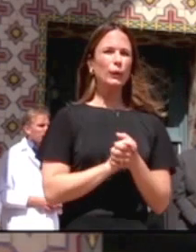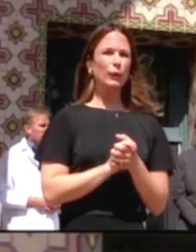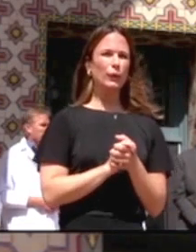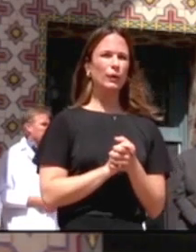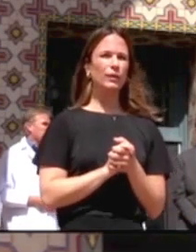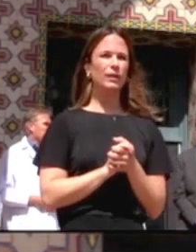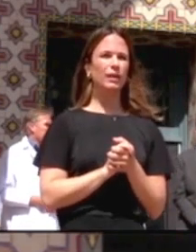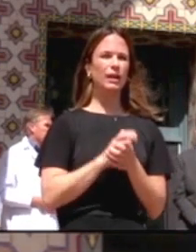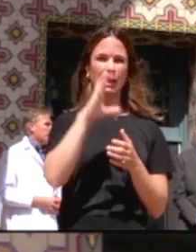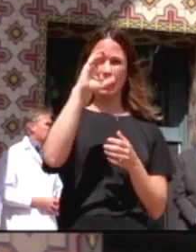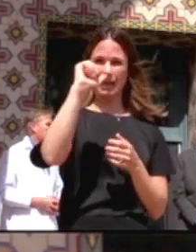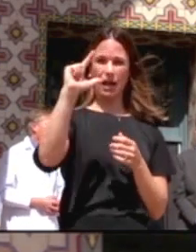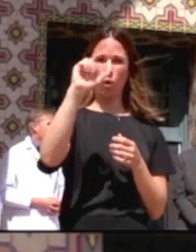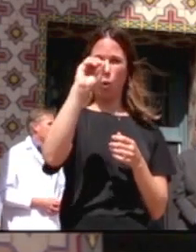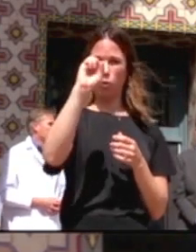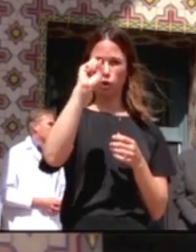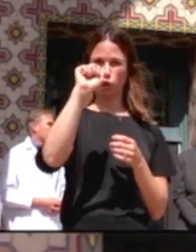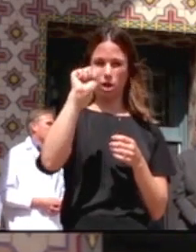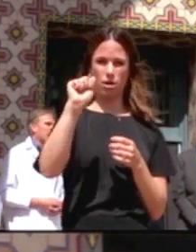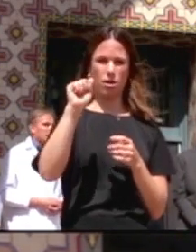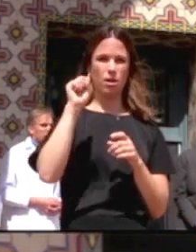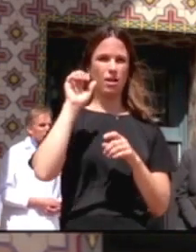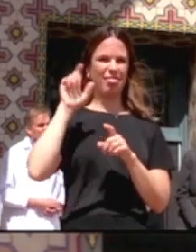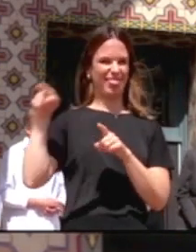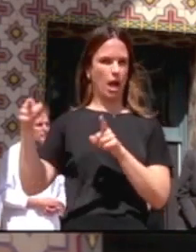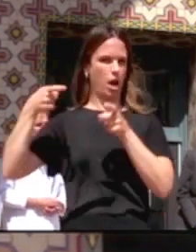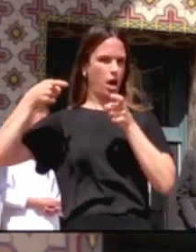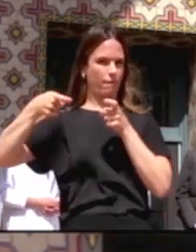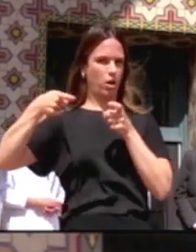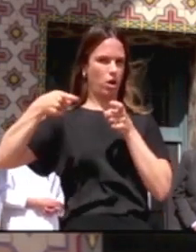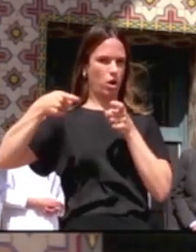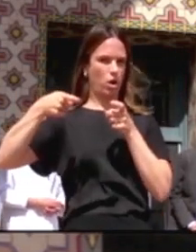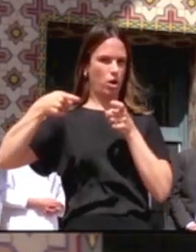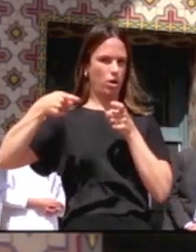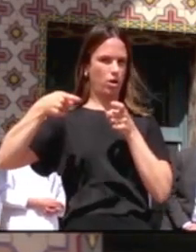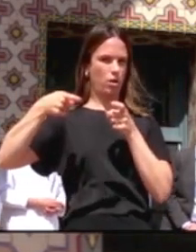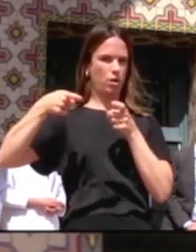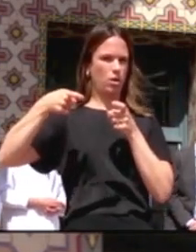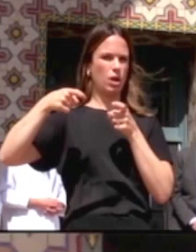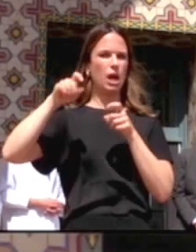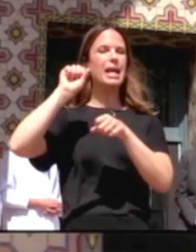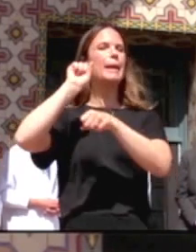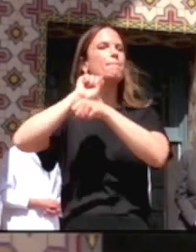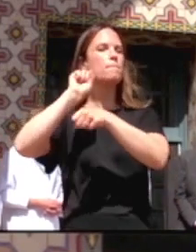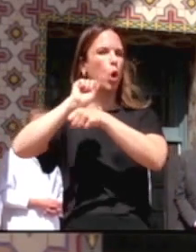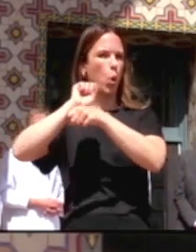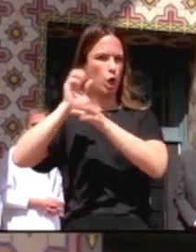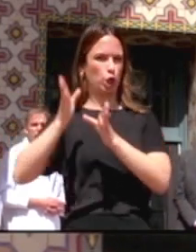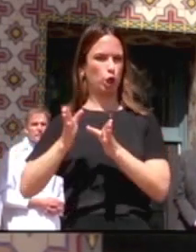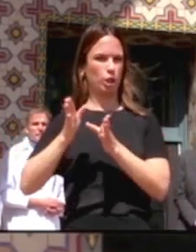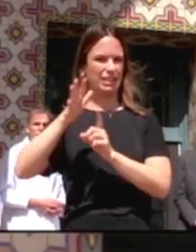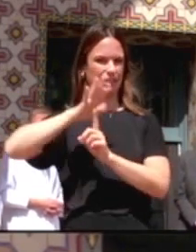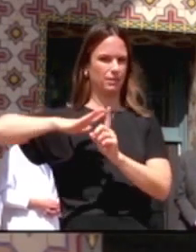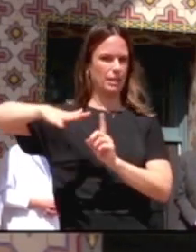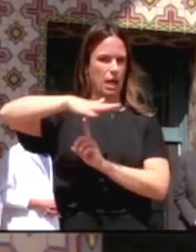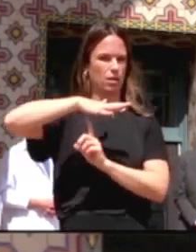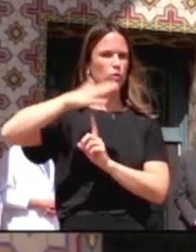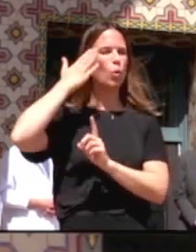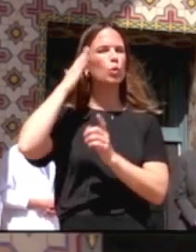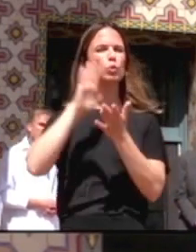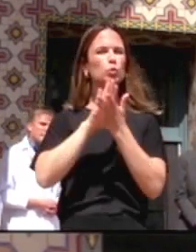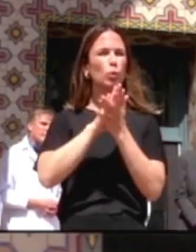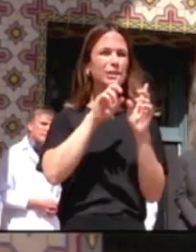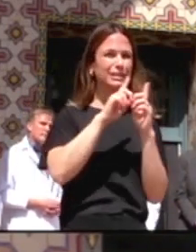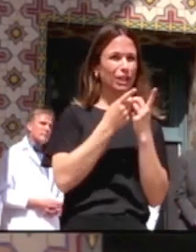the Cal OSHA governs and regulates the employer setting. So a school